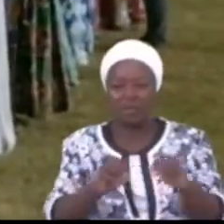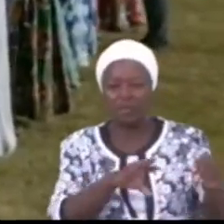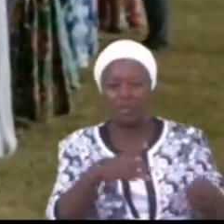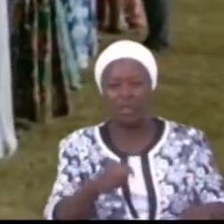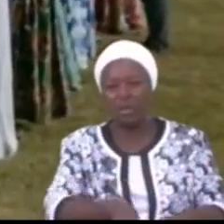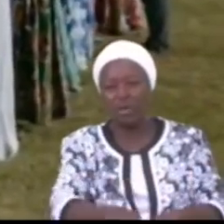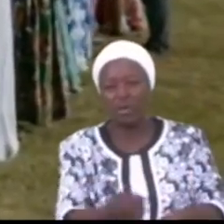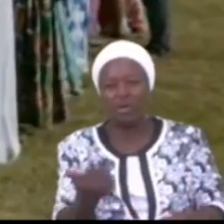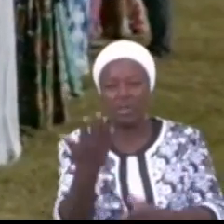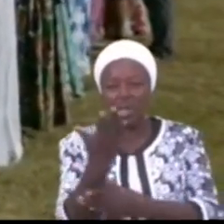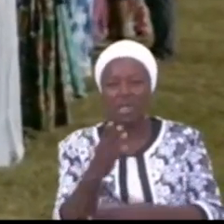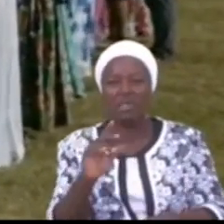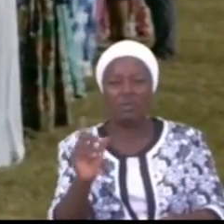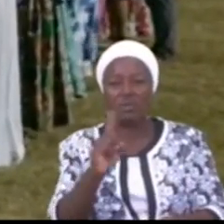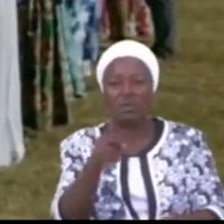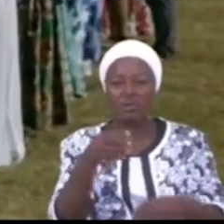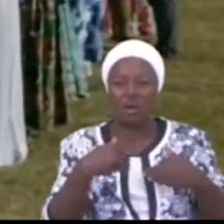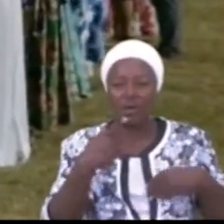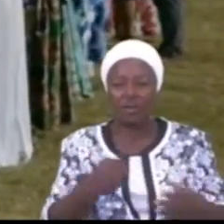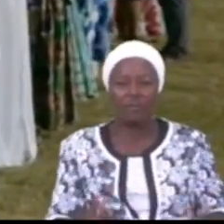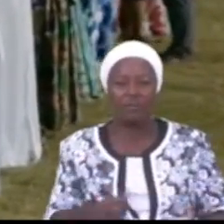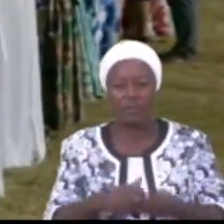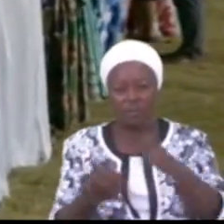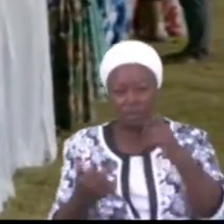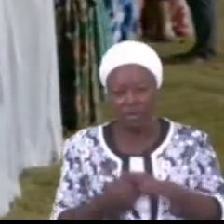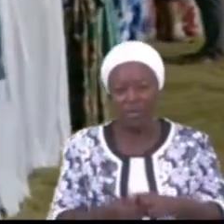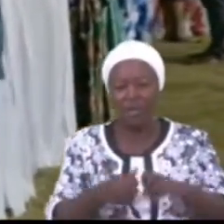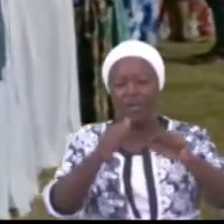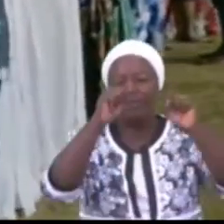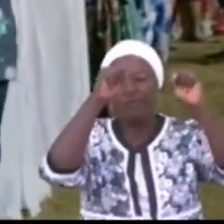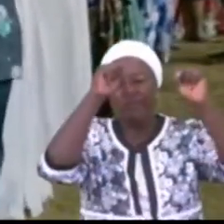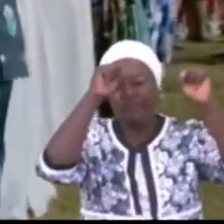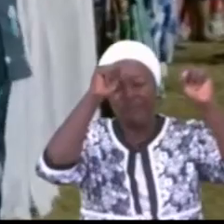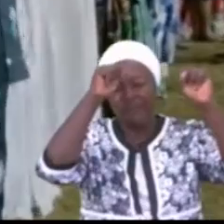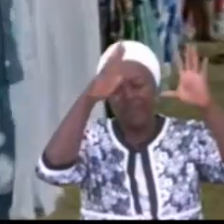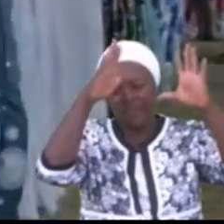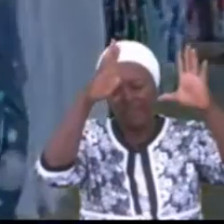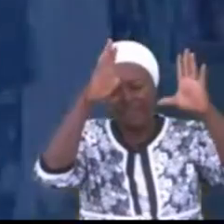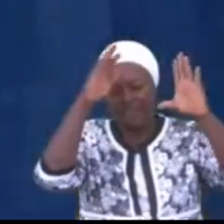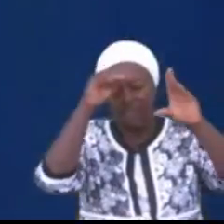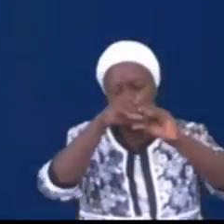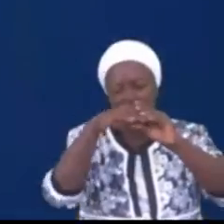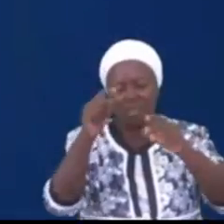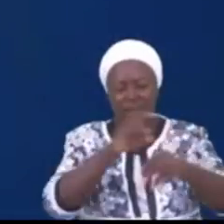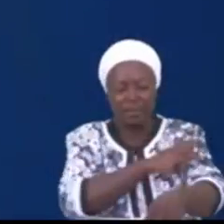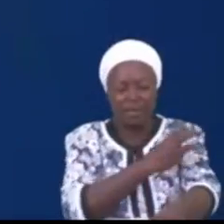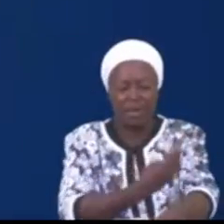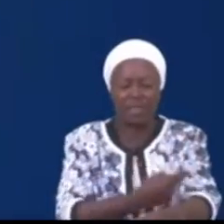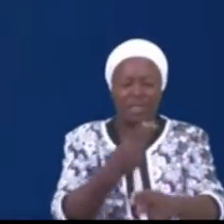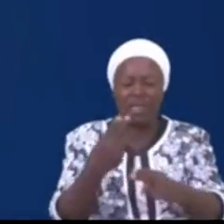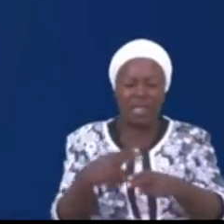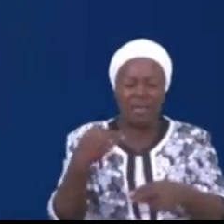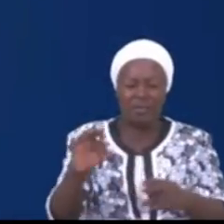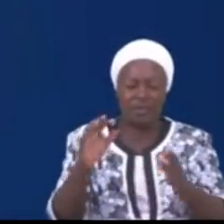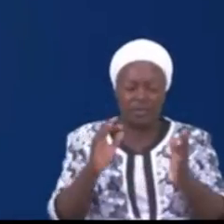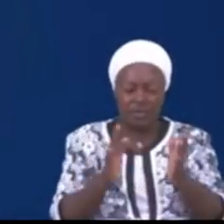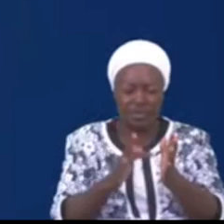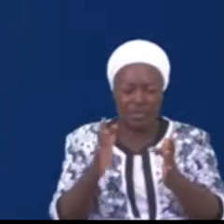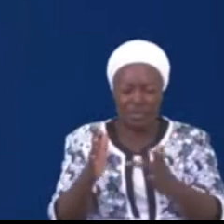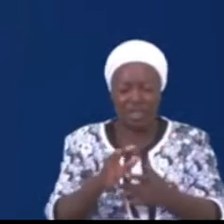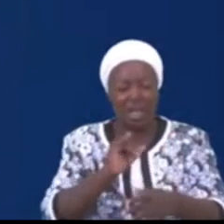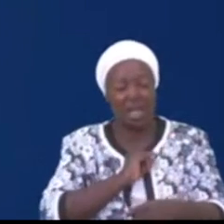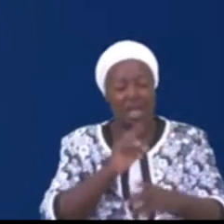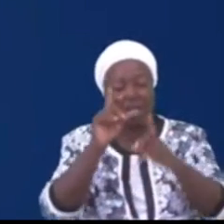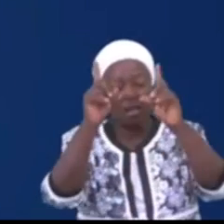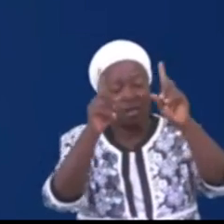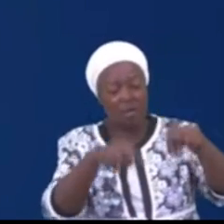hand where you have the challenge. Father, in the mighty name of Jesus, I